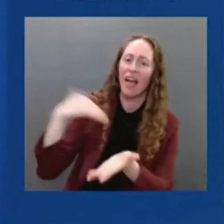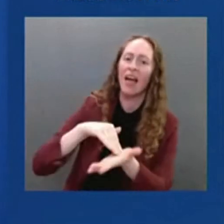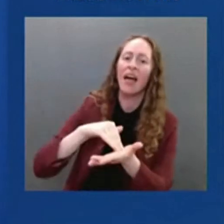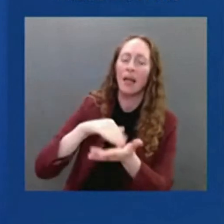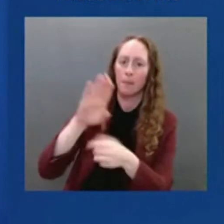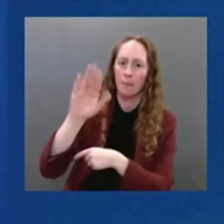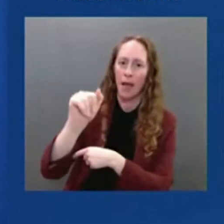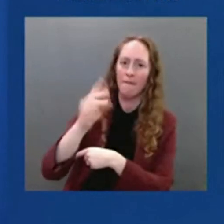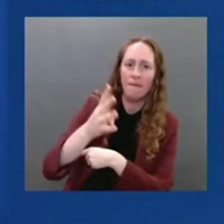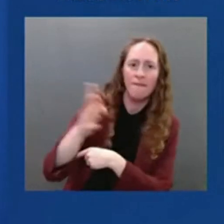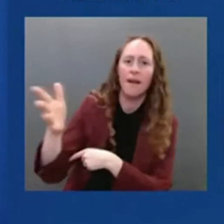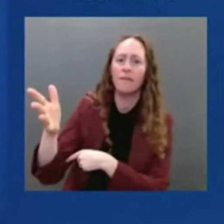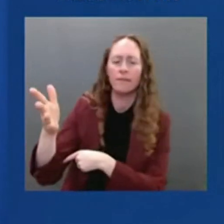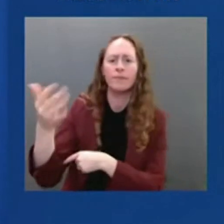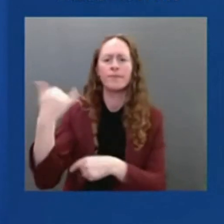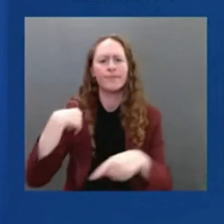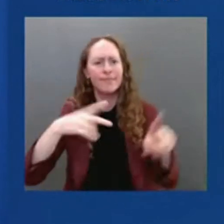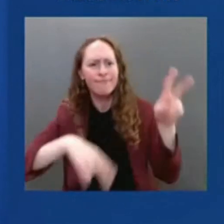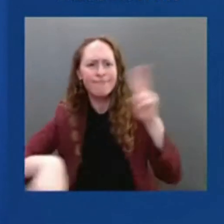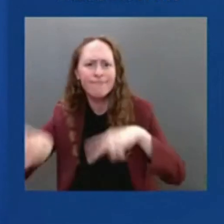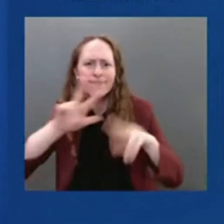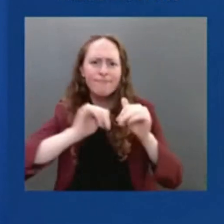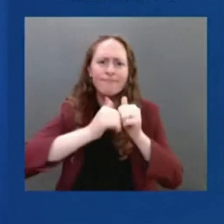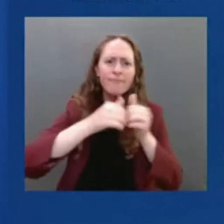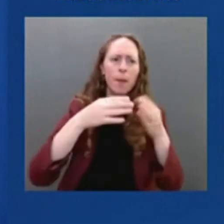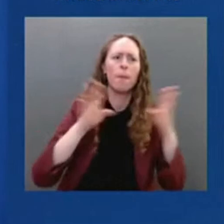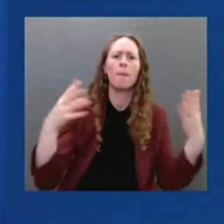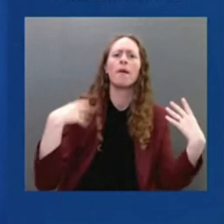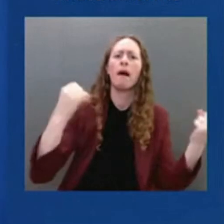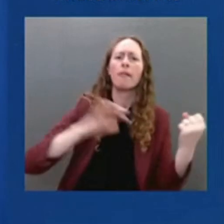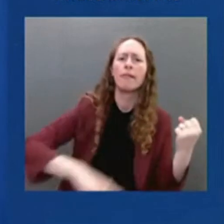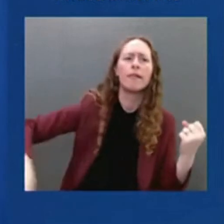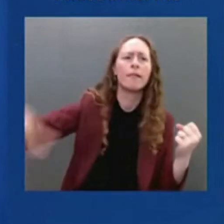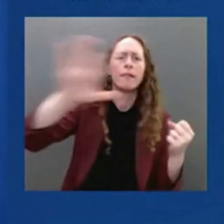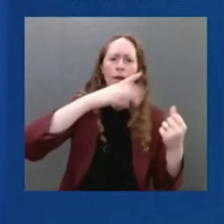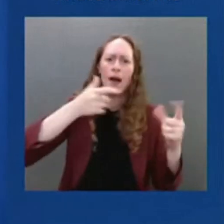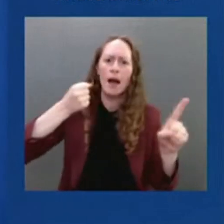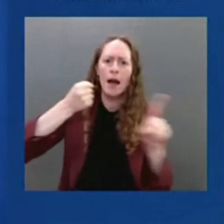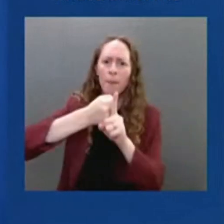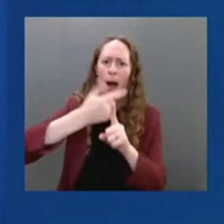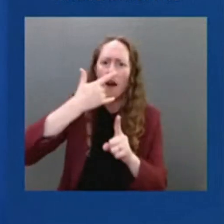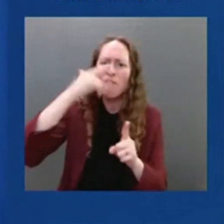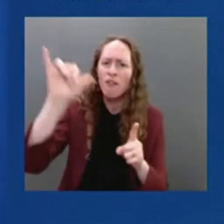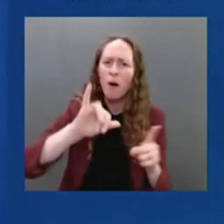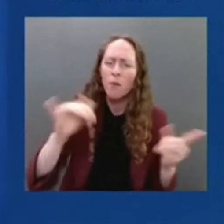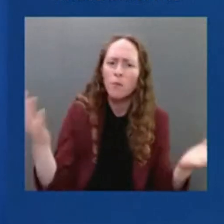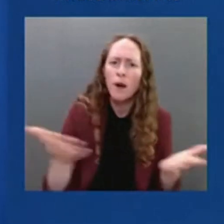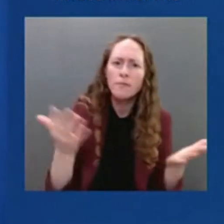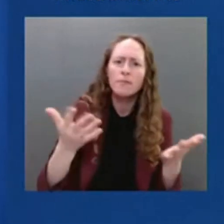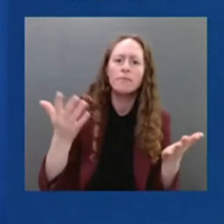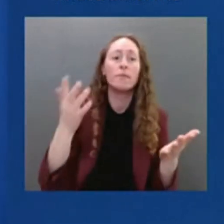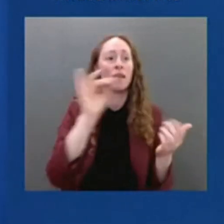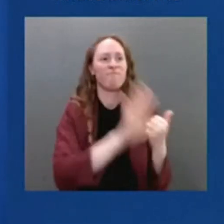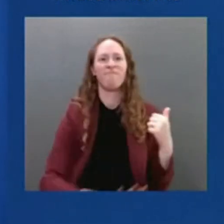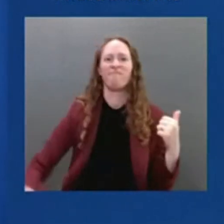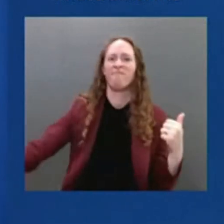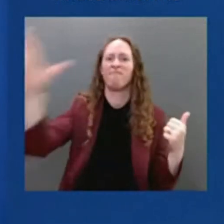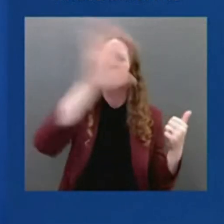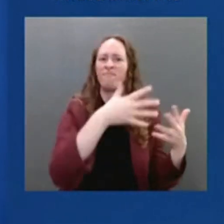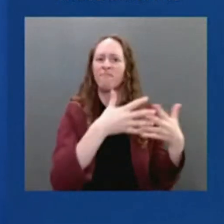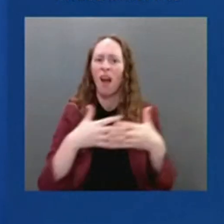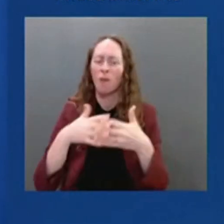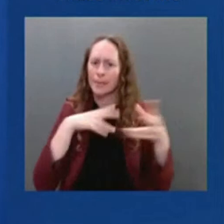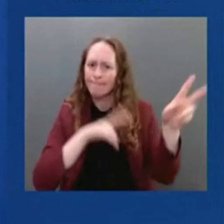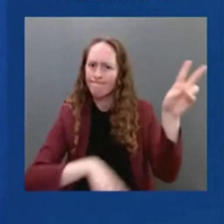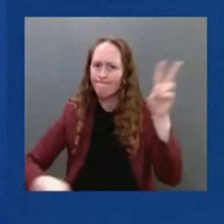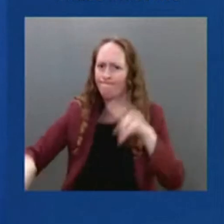how BA.4 and 5 will impact the United States, and impact of these subvariants will likely be felt differently around the